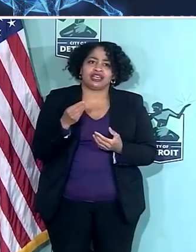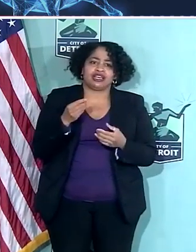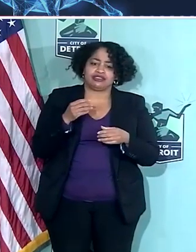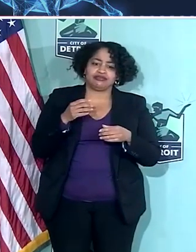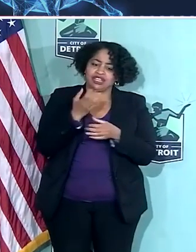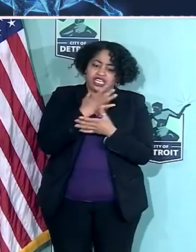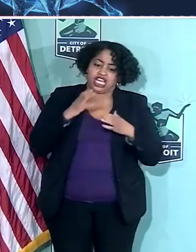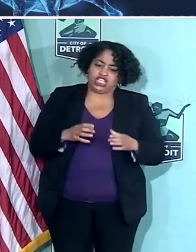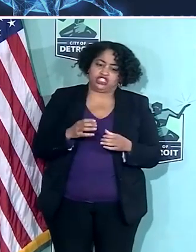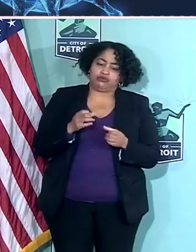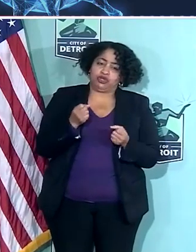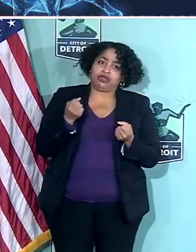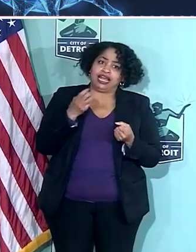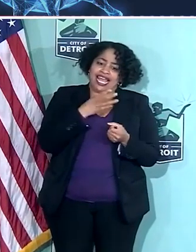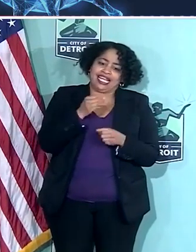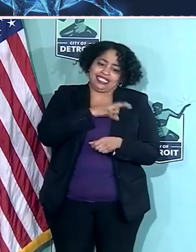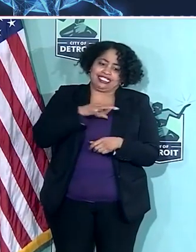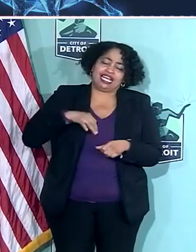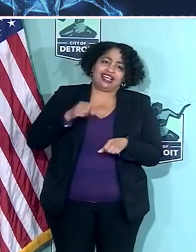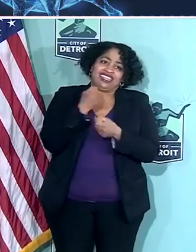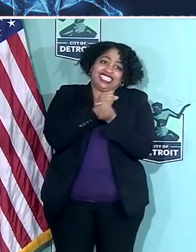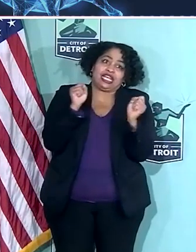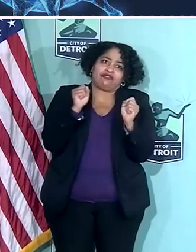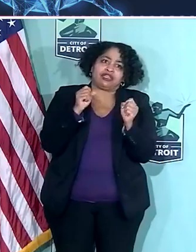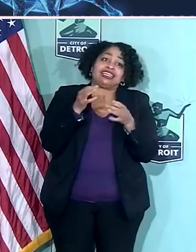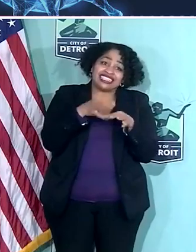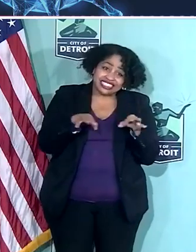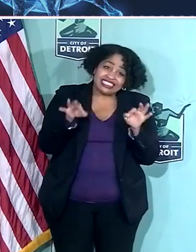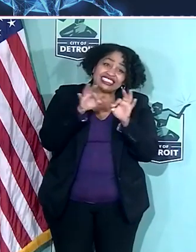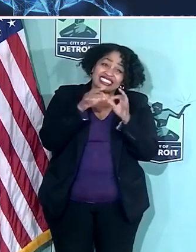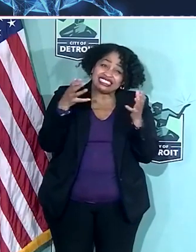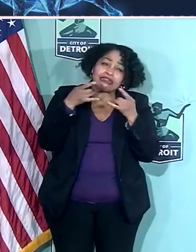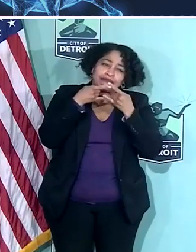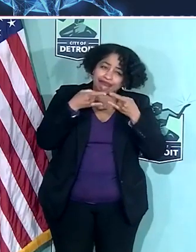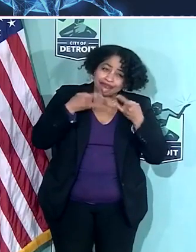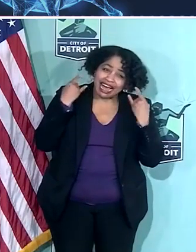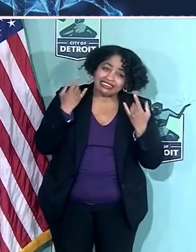as part of the coalition, we're pleased to provide Detroit small businesses